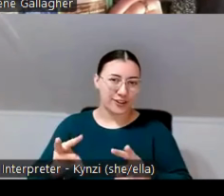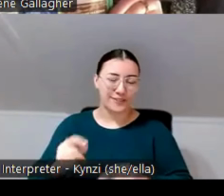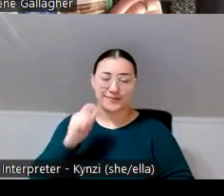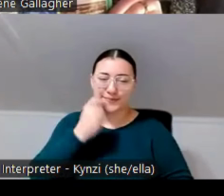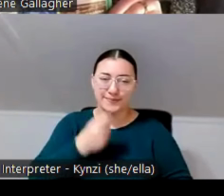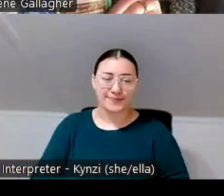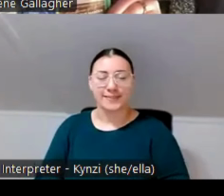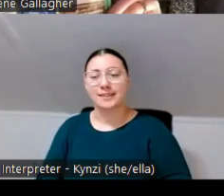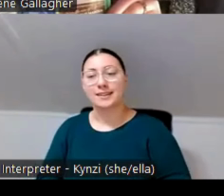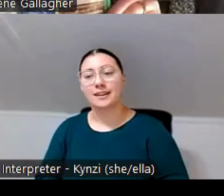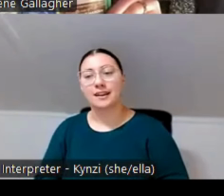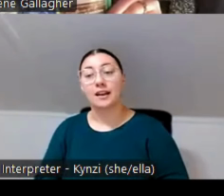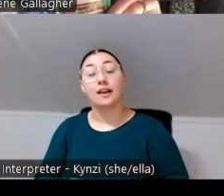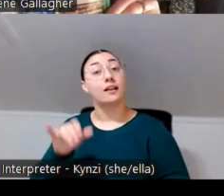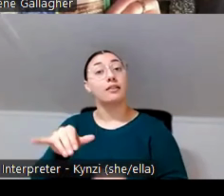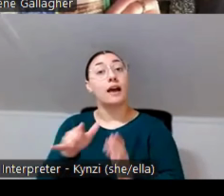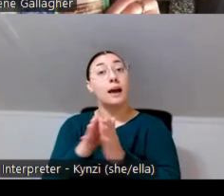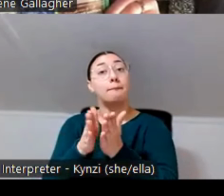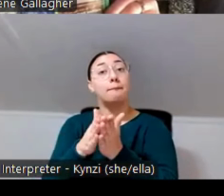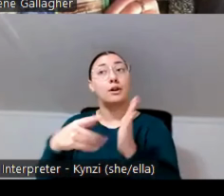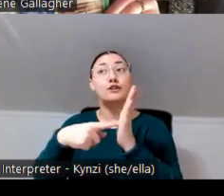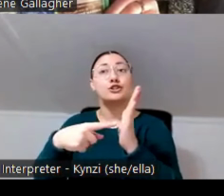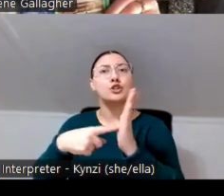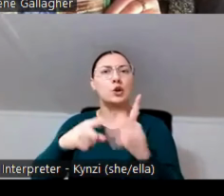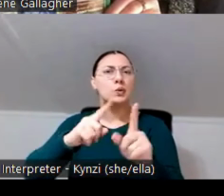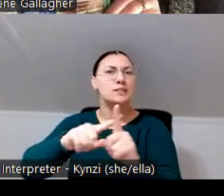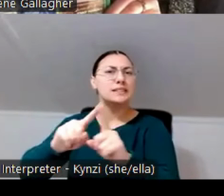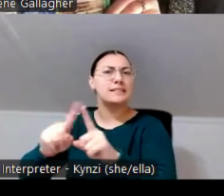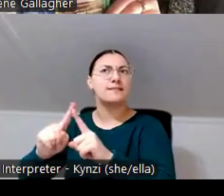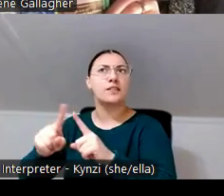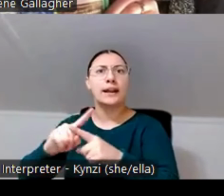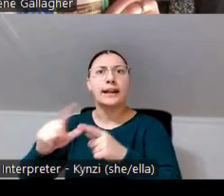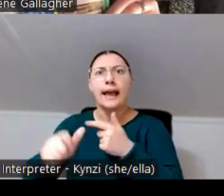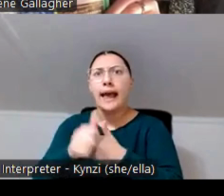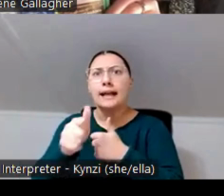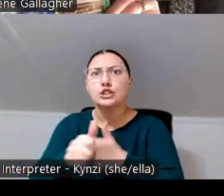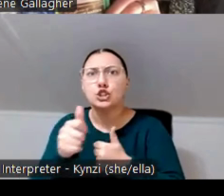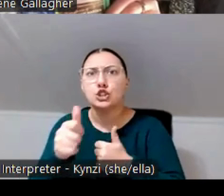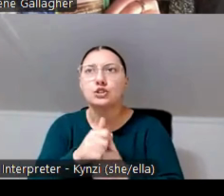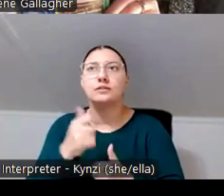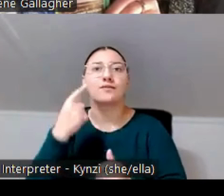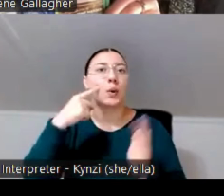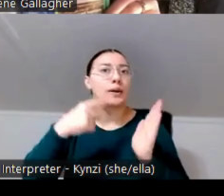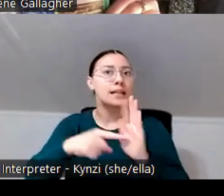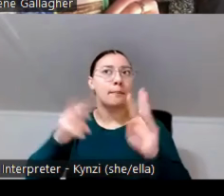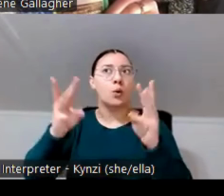In this one, you can learn about natural hazards like tornadoes,